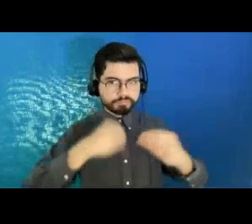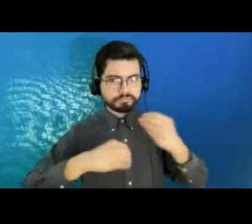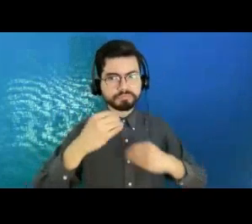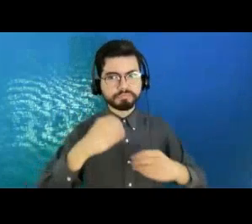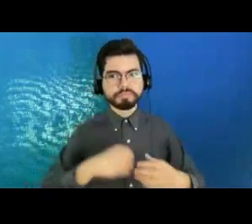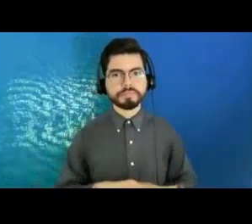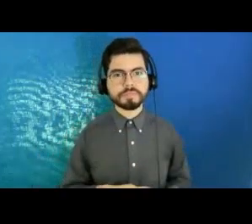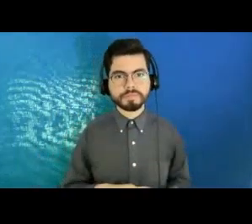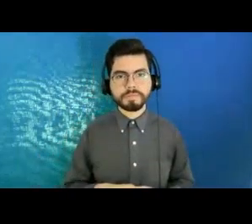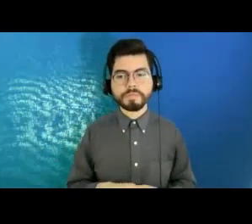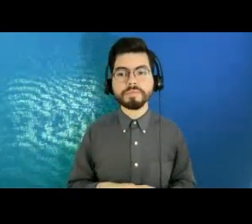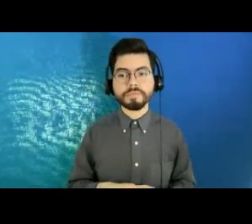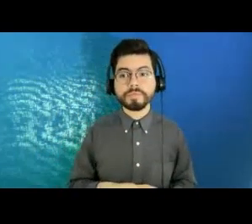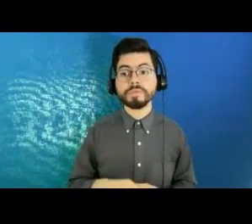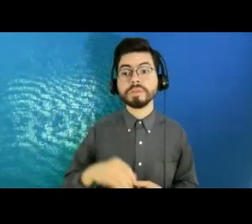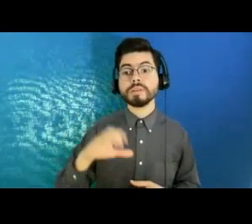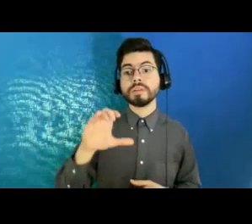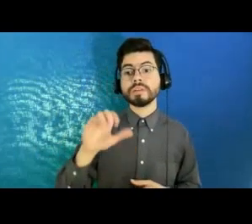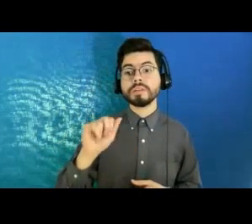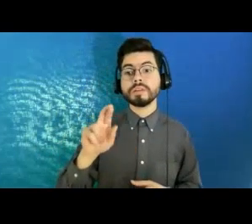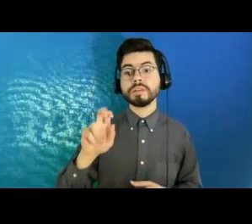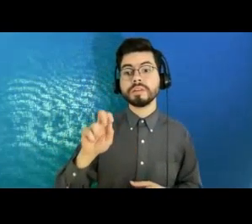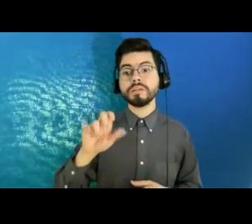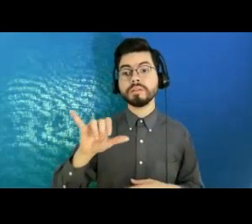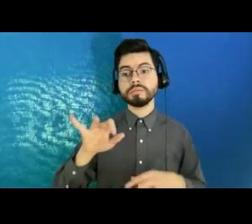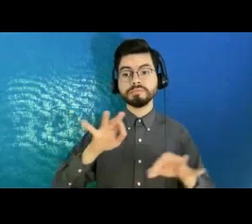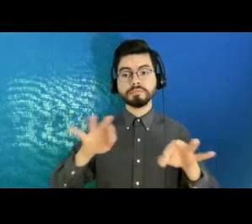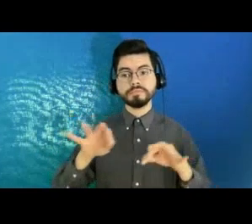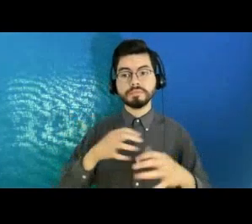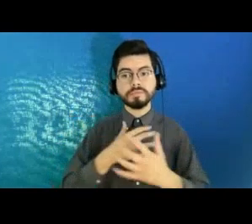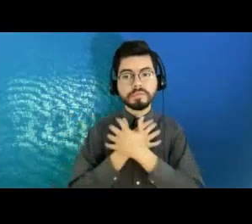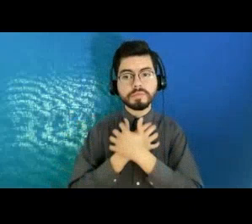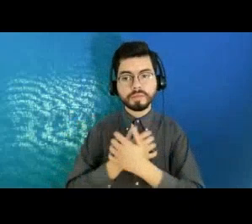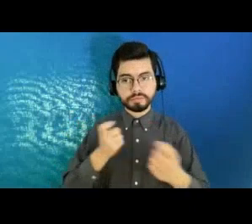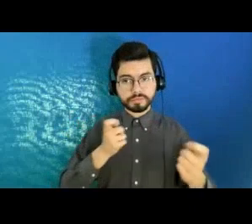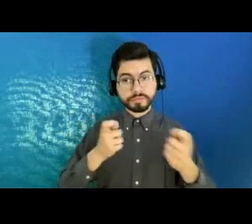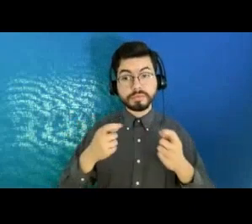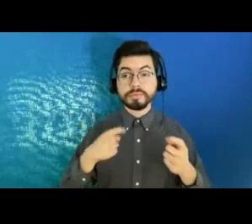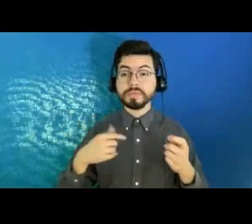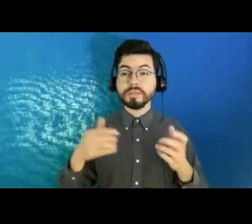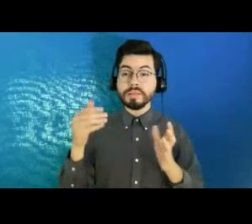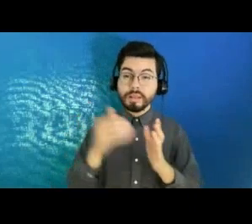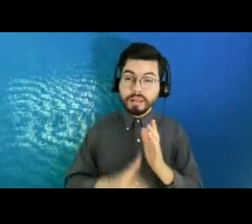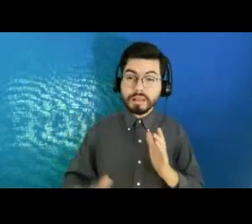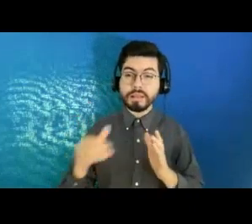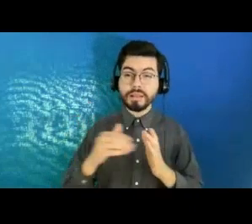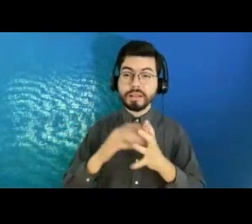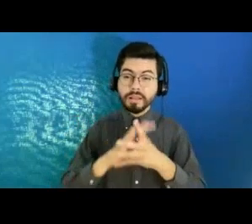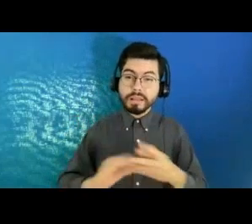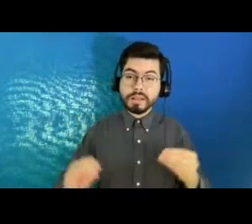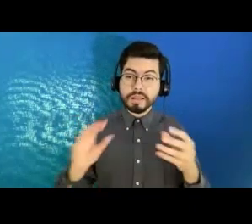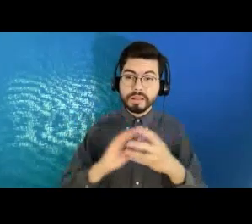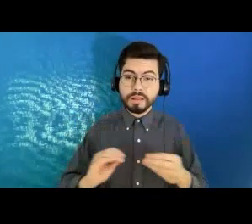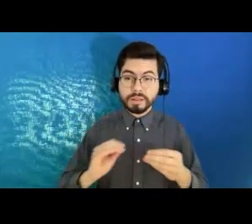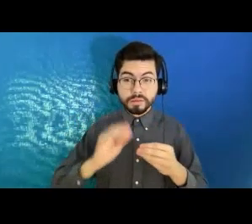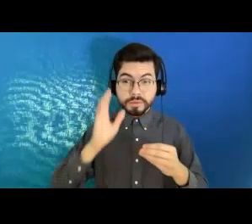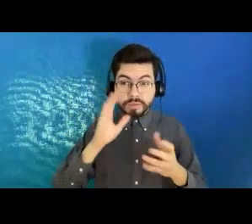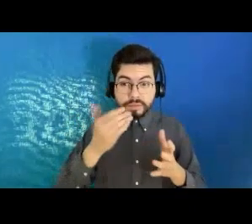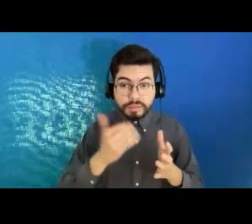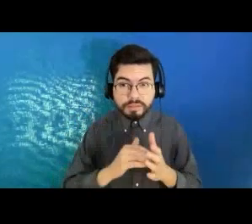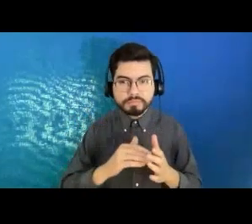So I know Carrie talked about bear management. I don't want to be redundant in what he talked about, although I wasn't here, so I don't know exactly what his